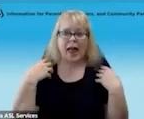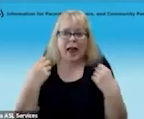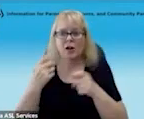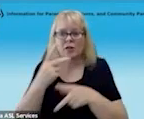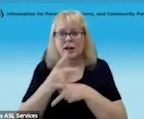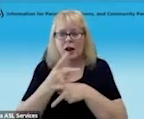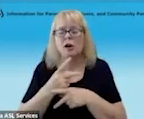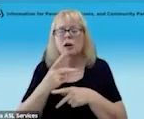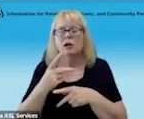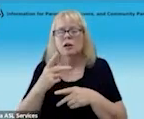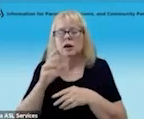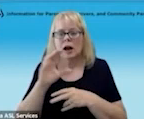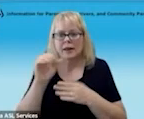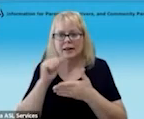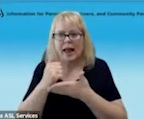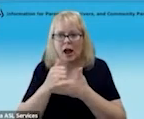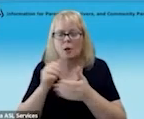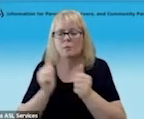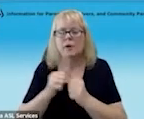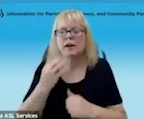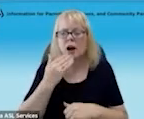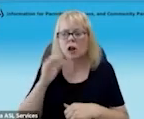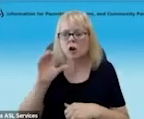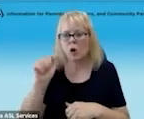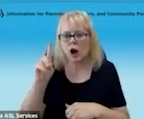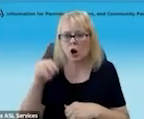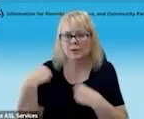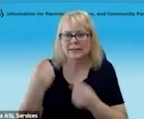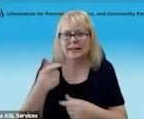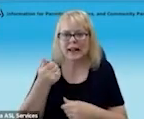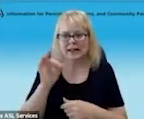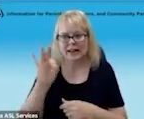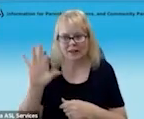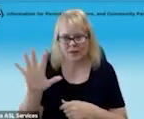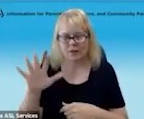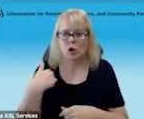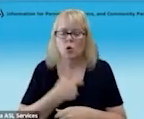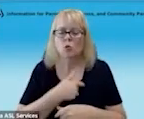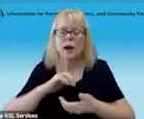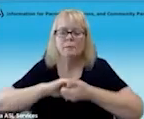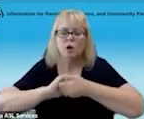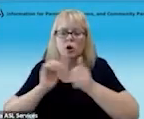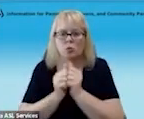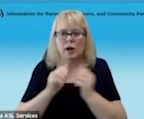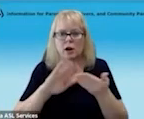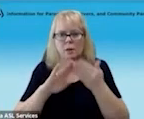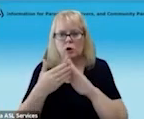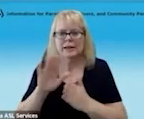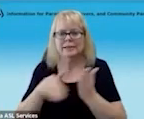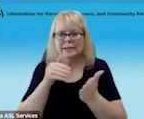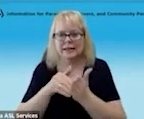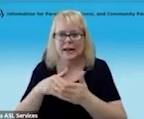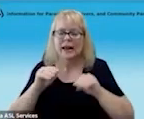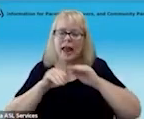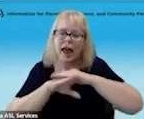an independent health equity consultant in the state of Colorado. Colorado Access is a local nonprofit healthcare company that has